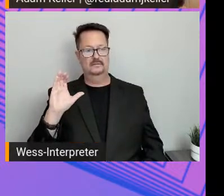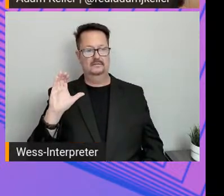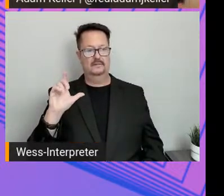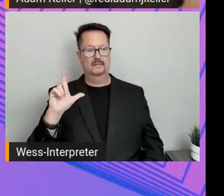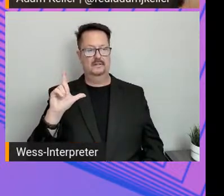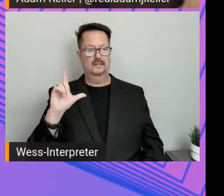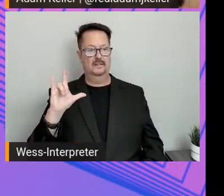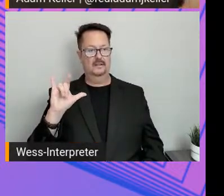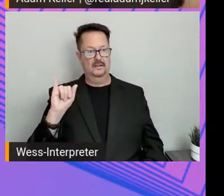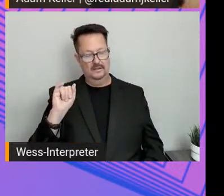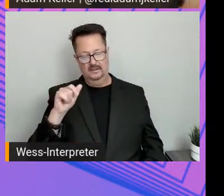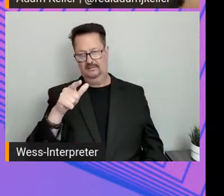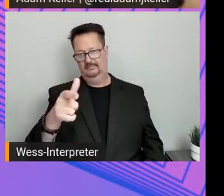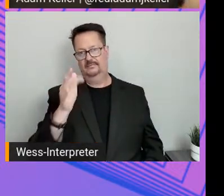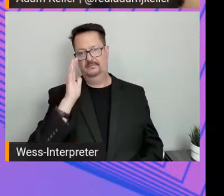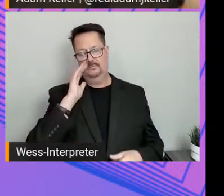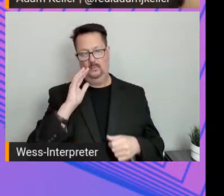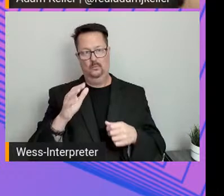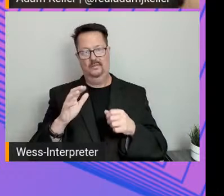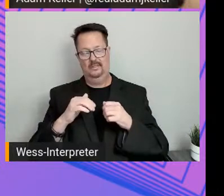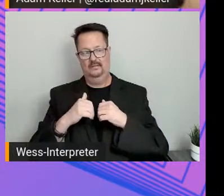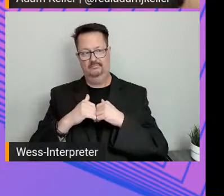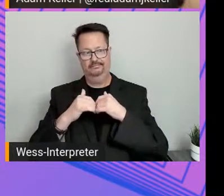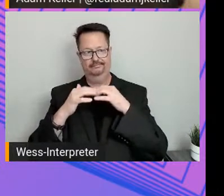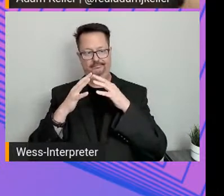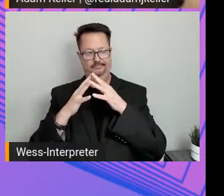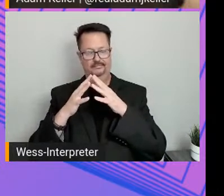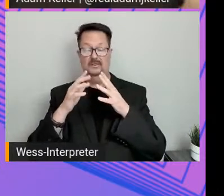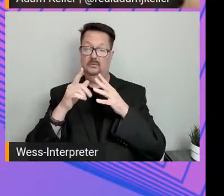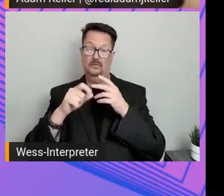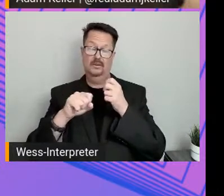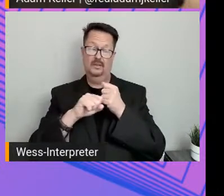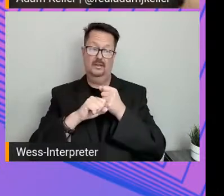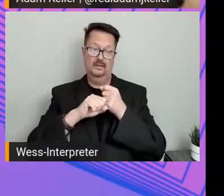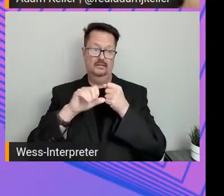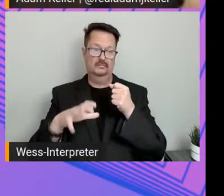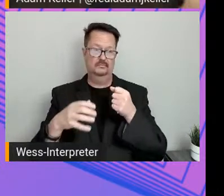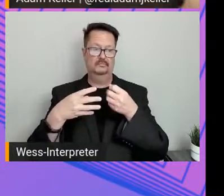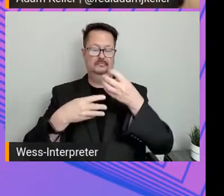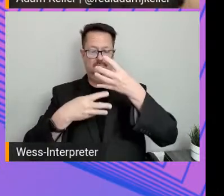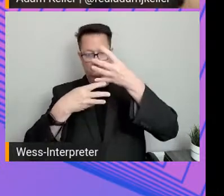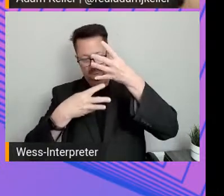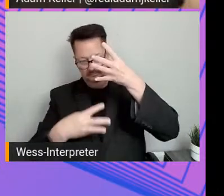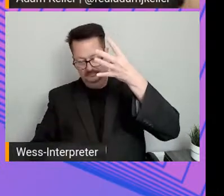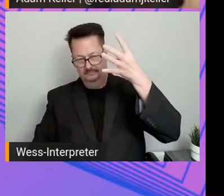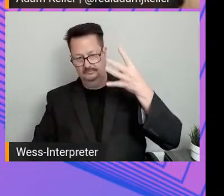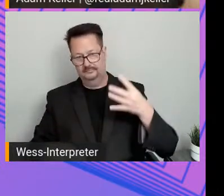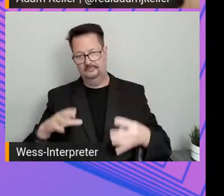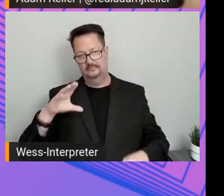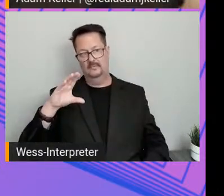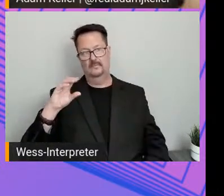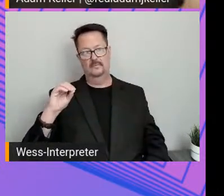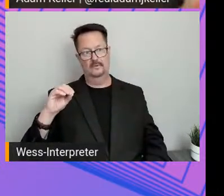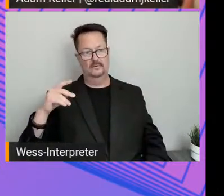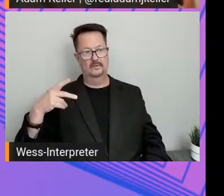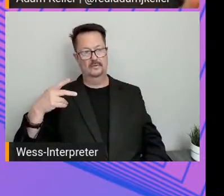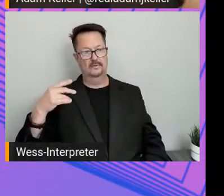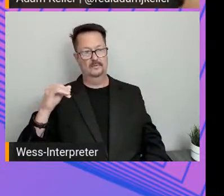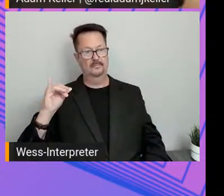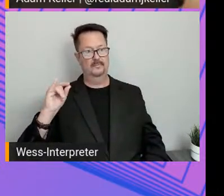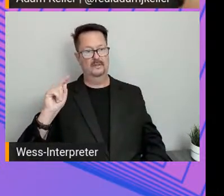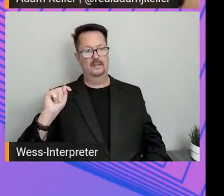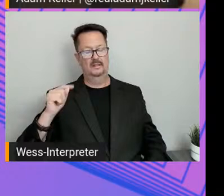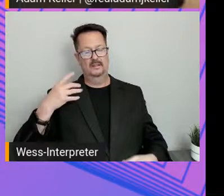for you. And of course, you can actually extend Copilot as needed as well. Copilot has the concept of add-ons. So if you